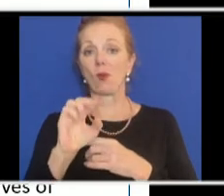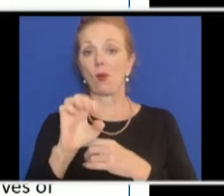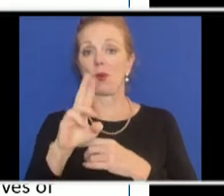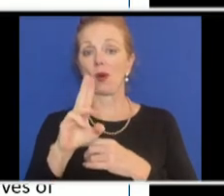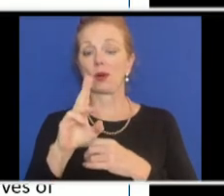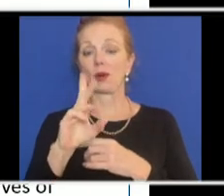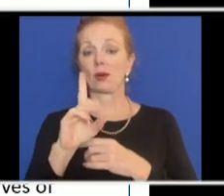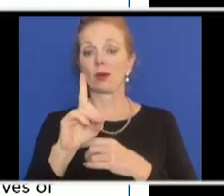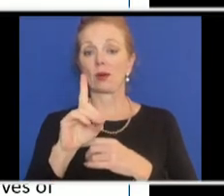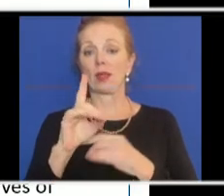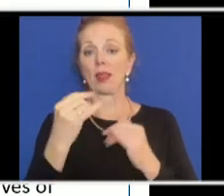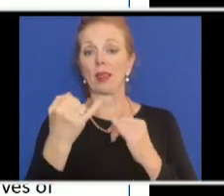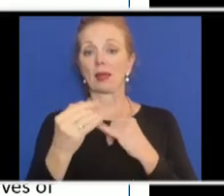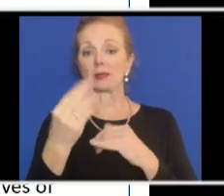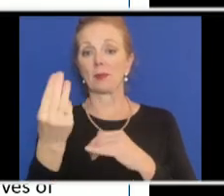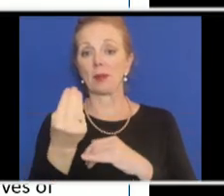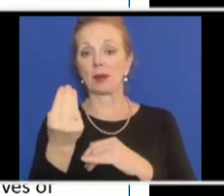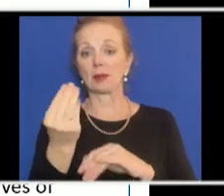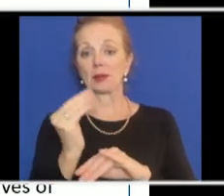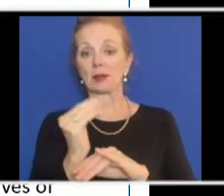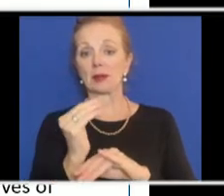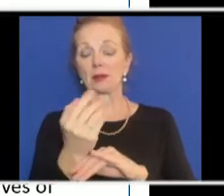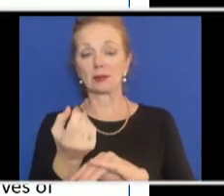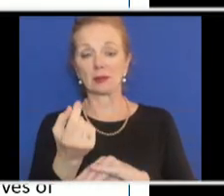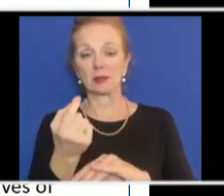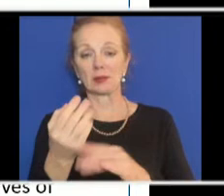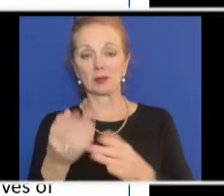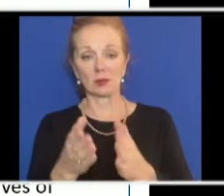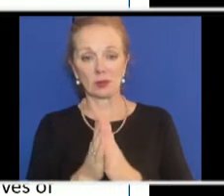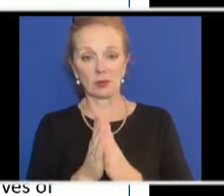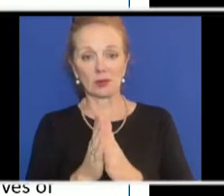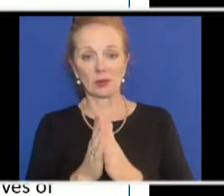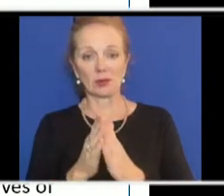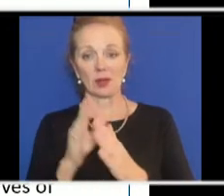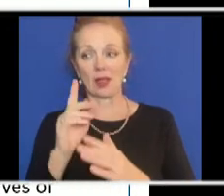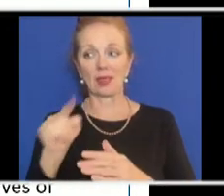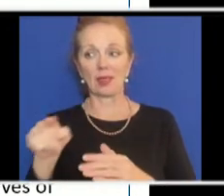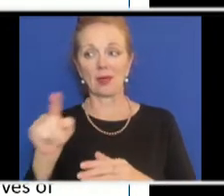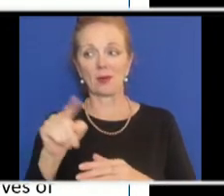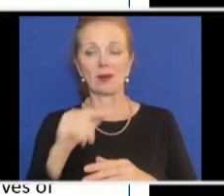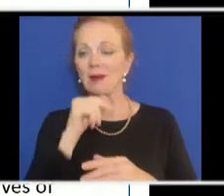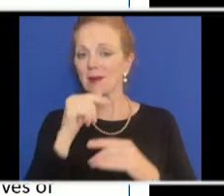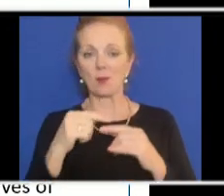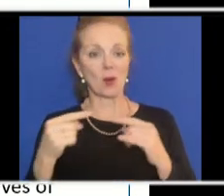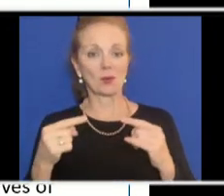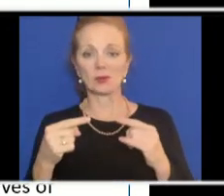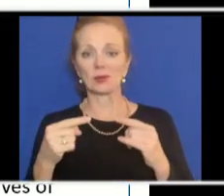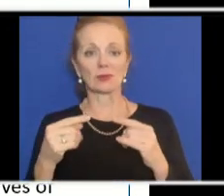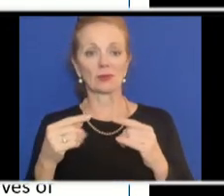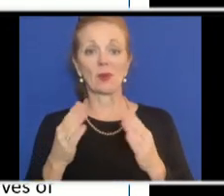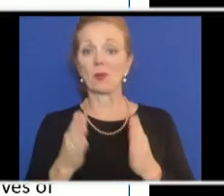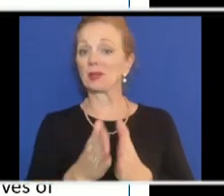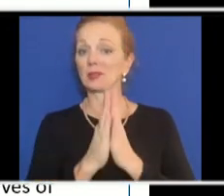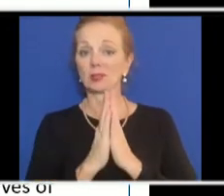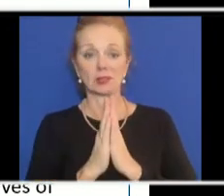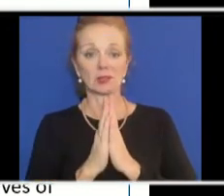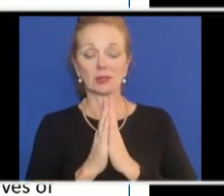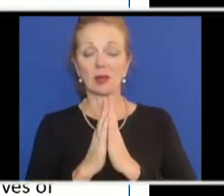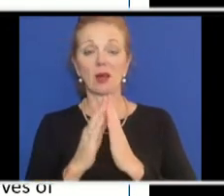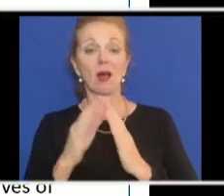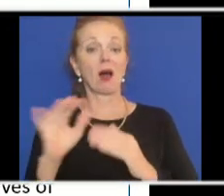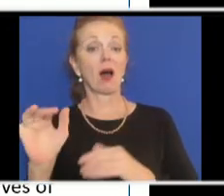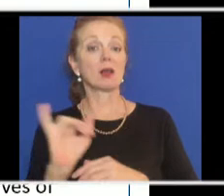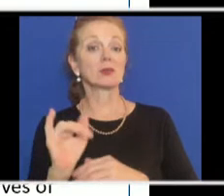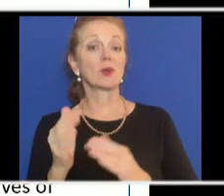they are they understand the requests and they were not opposed to the petition we also have had some conversations